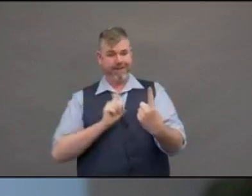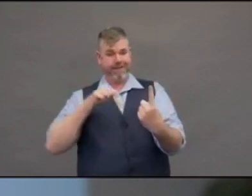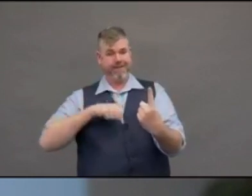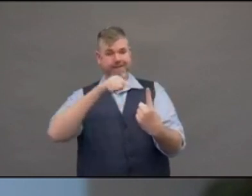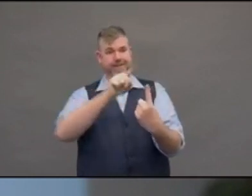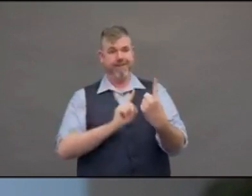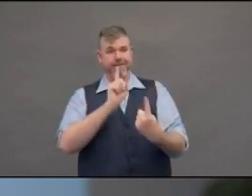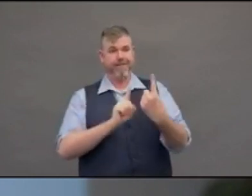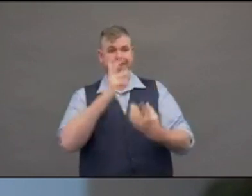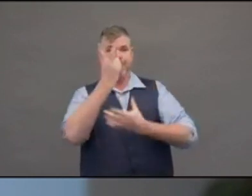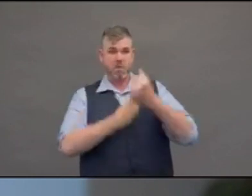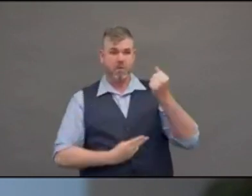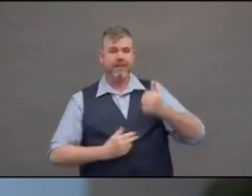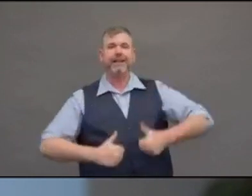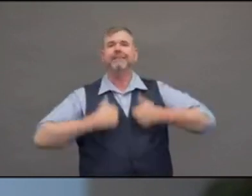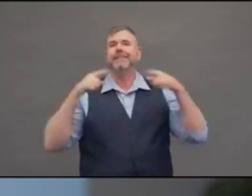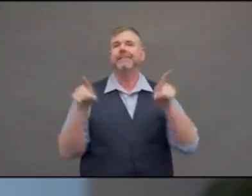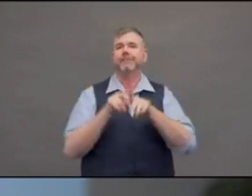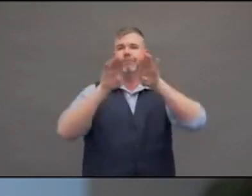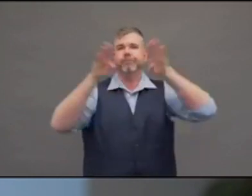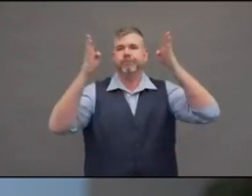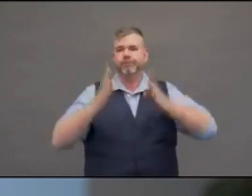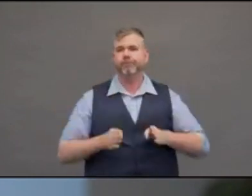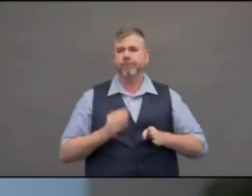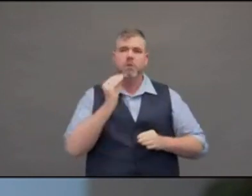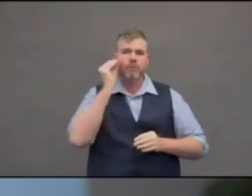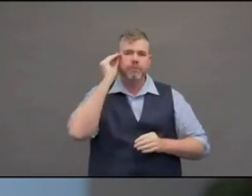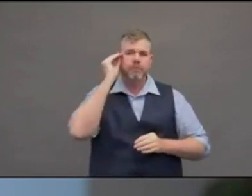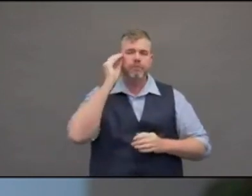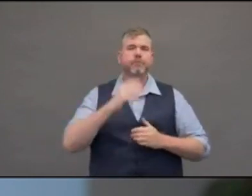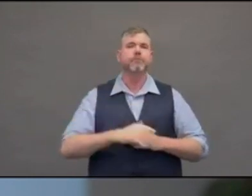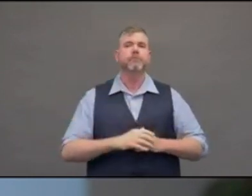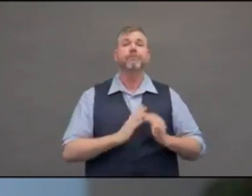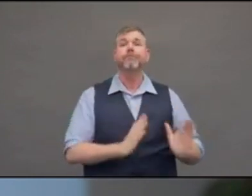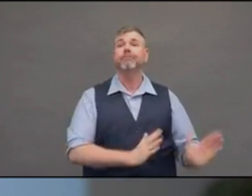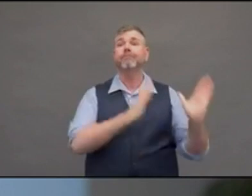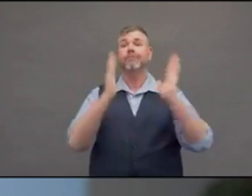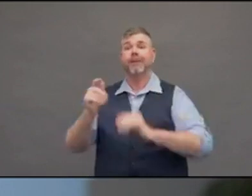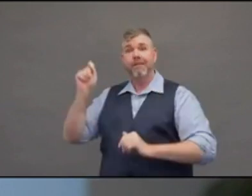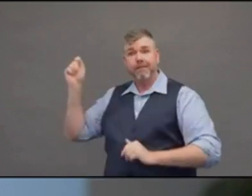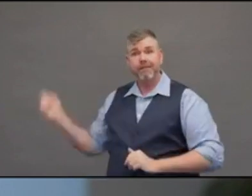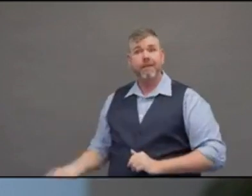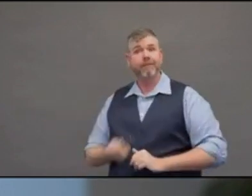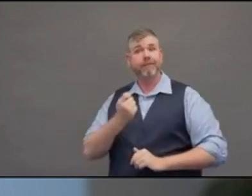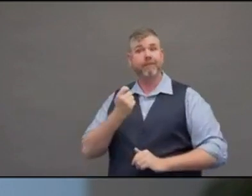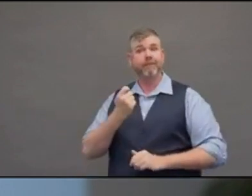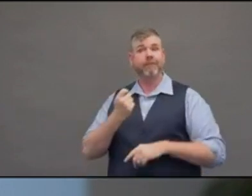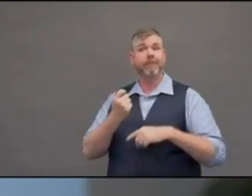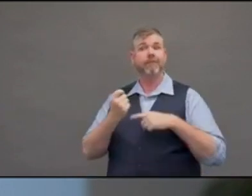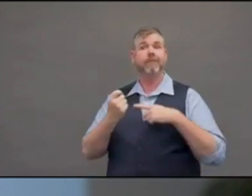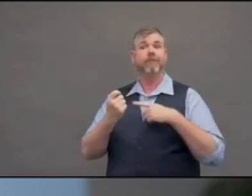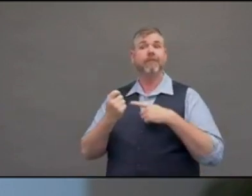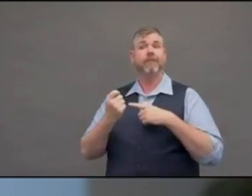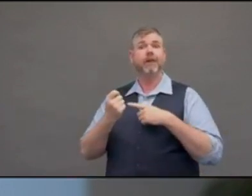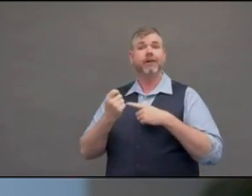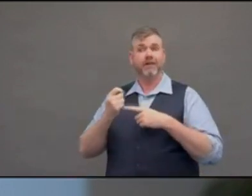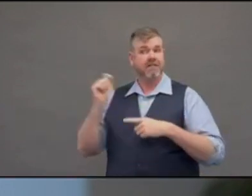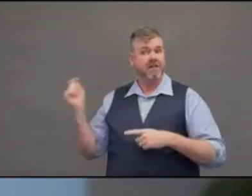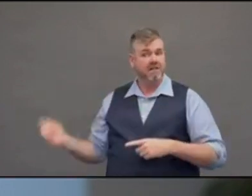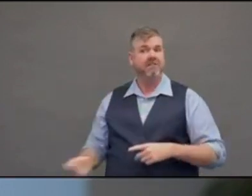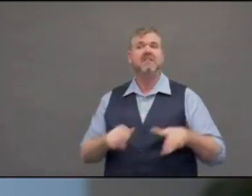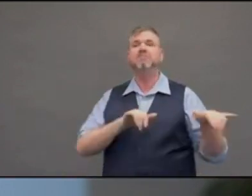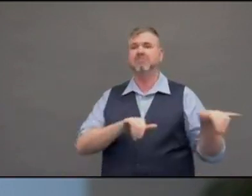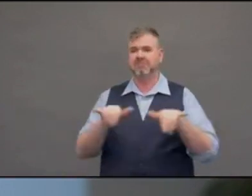been the interaction between the local orders and the state order, and whichever is stricter controls. Fortunately, yesterday the state put out